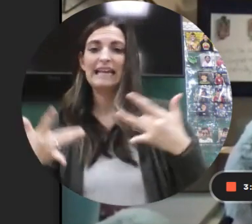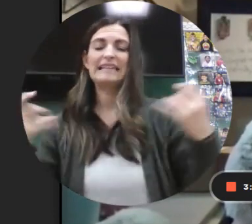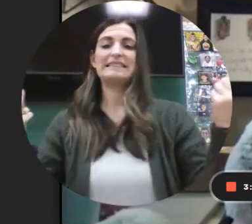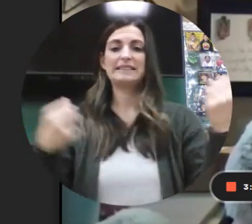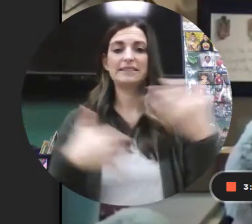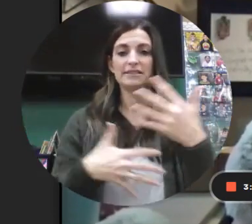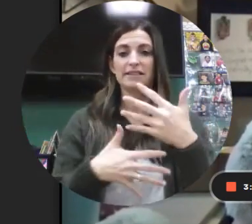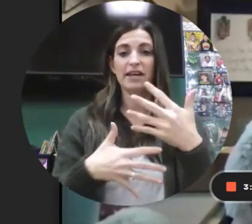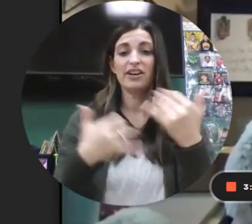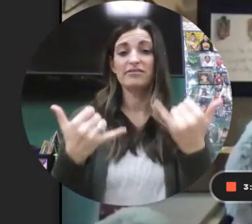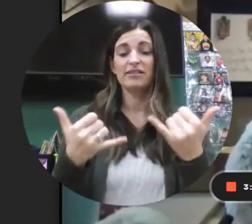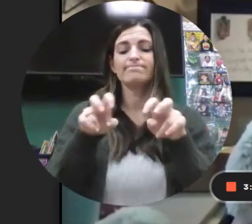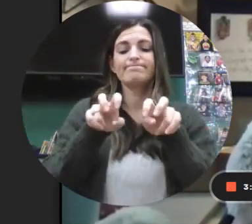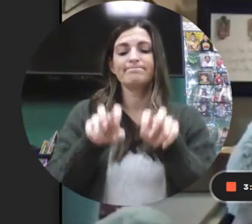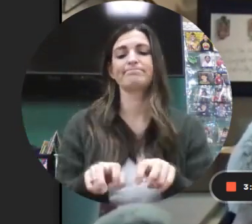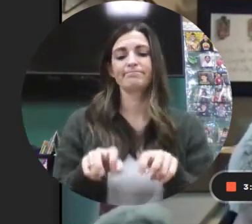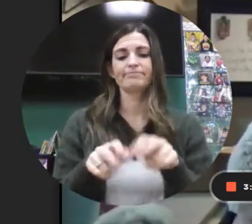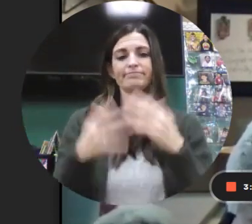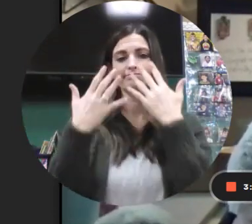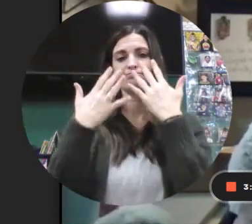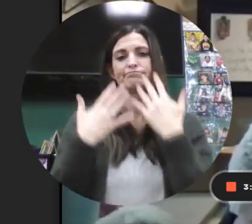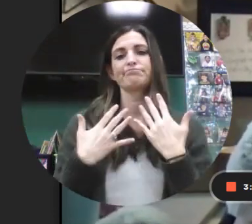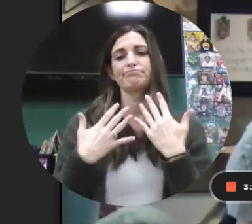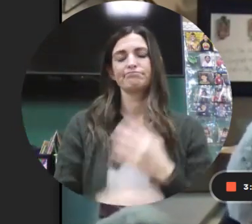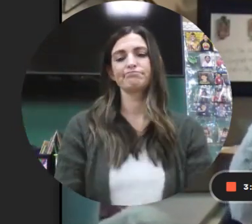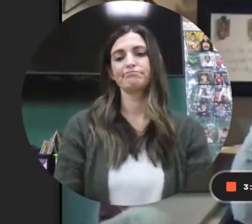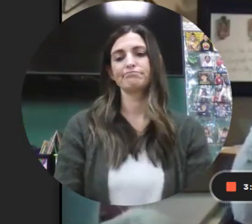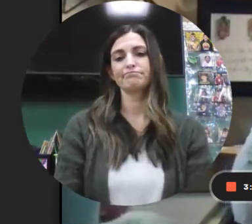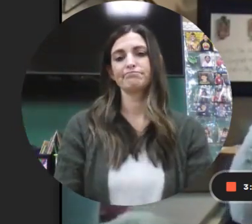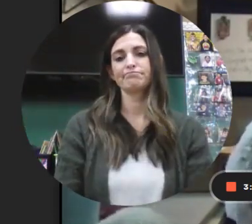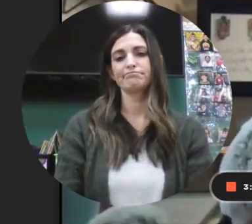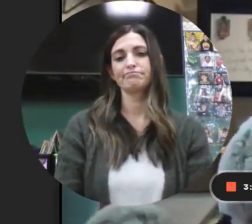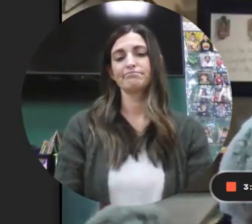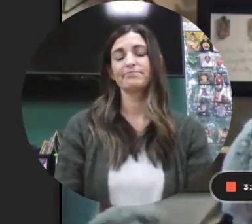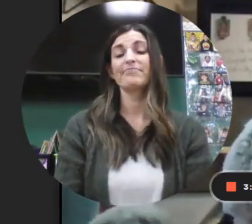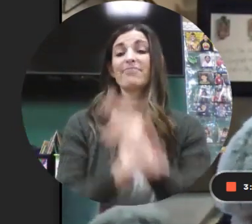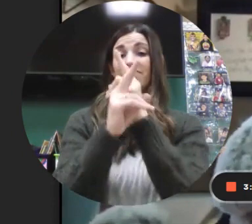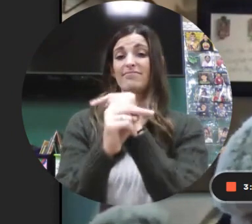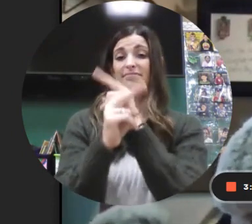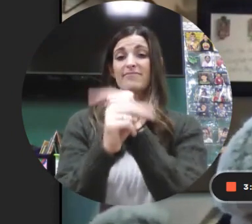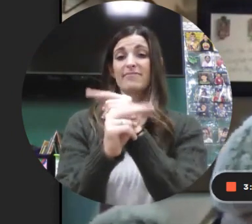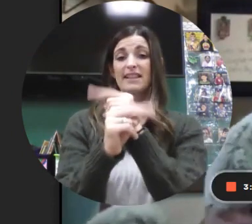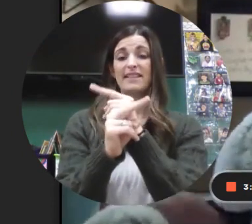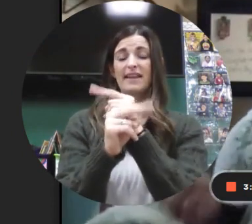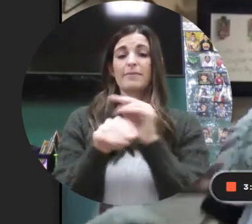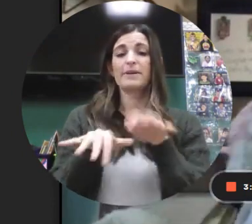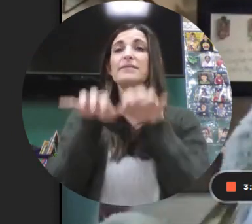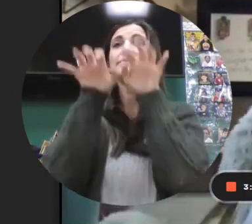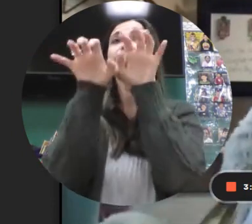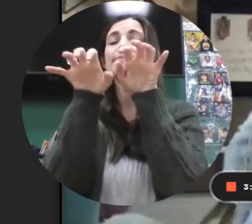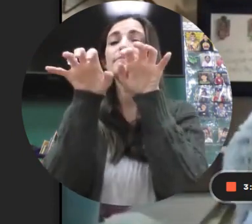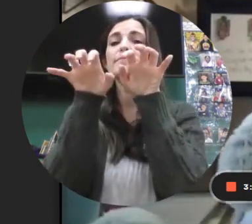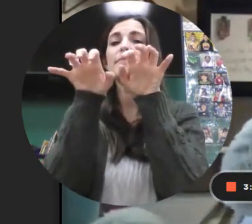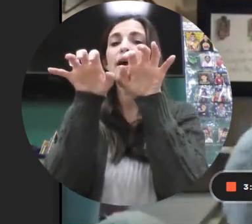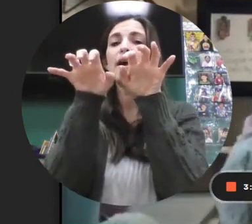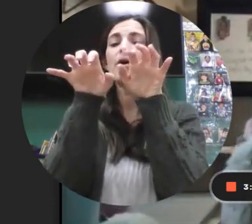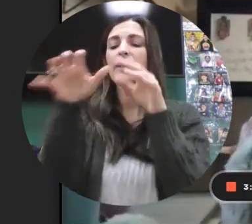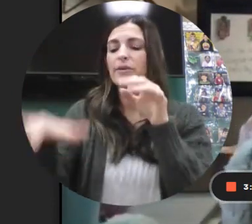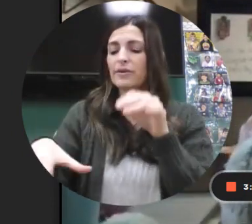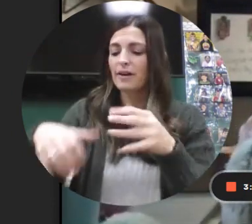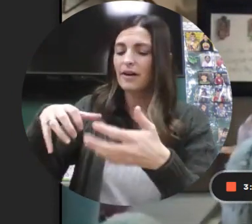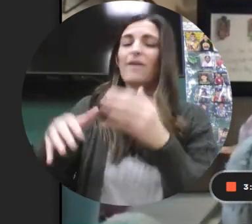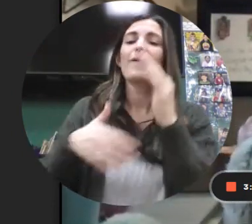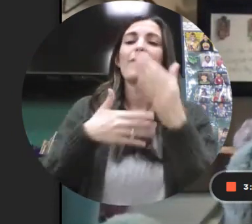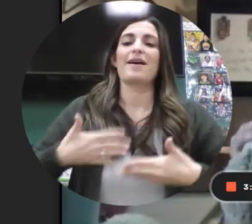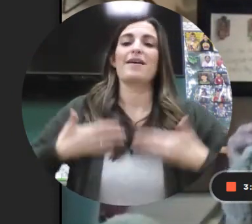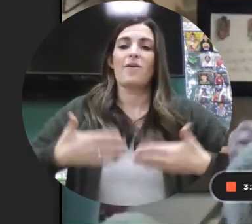sidelines now. Sad was the only one running. Lappy put his paws up on the side of the pen when I went to get him, so happy that